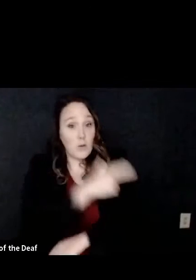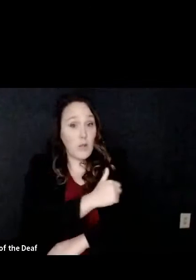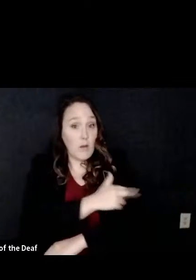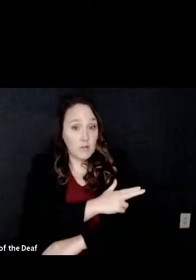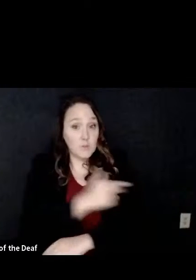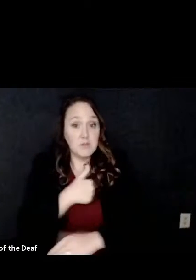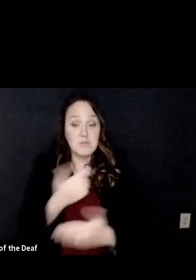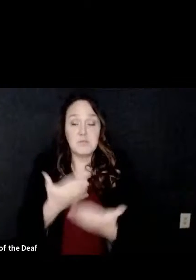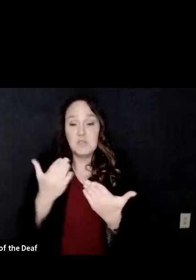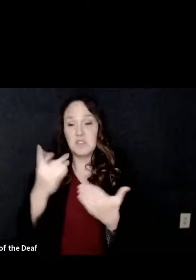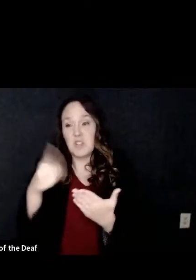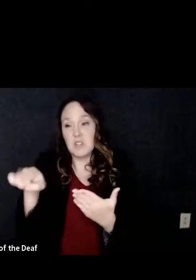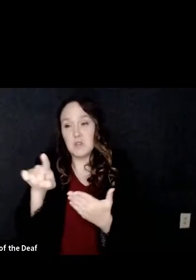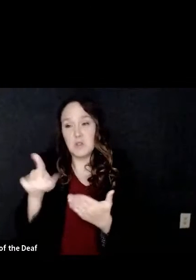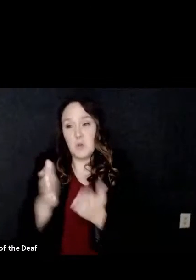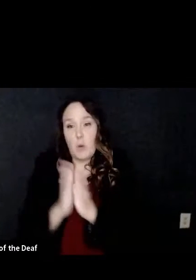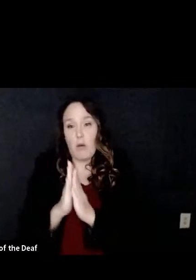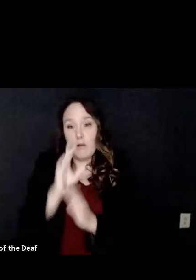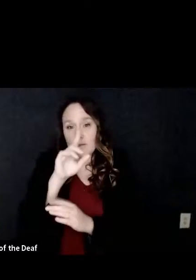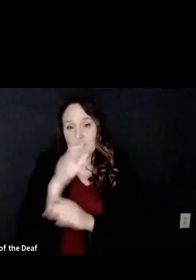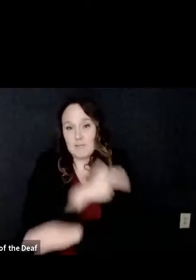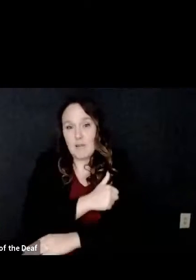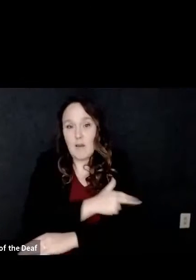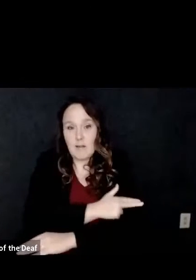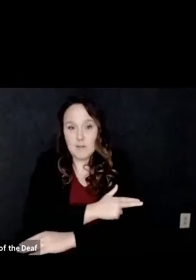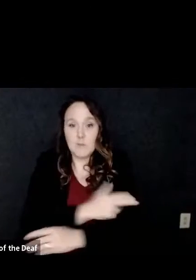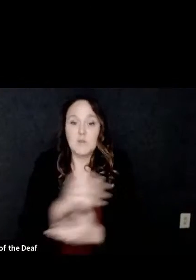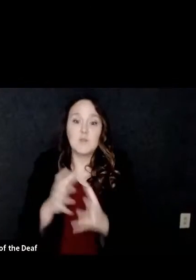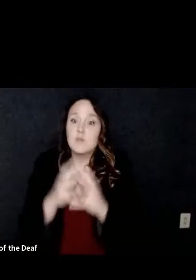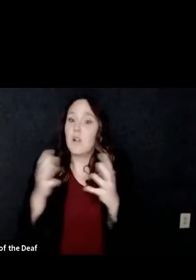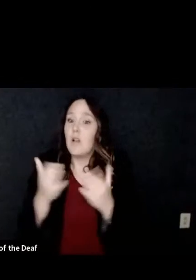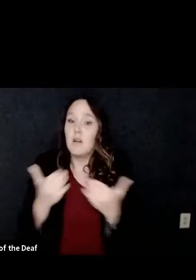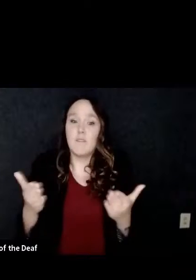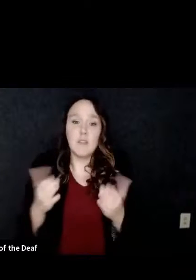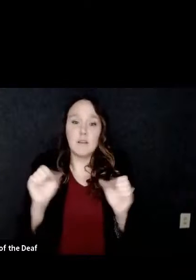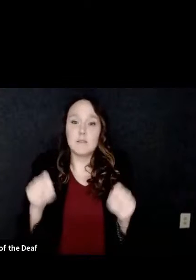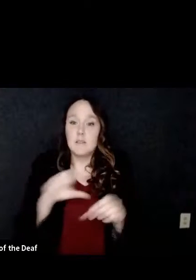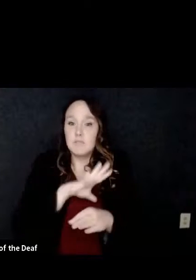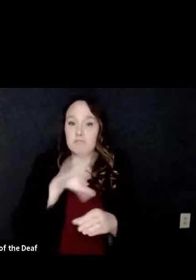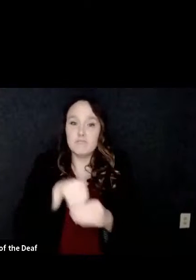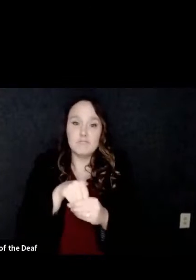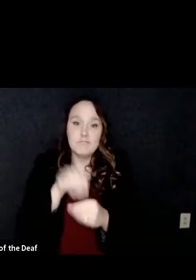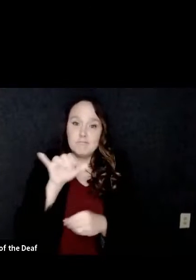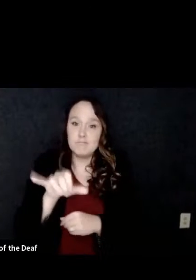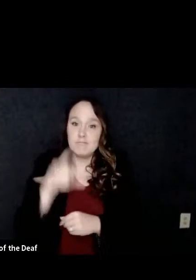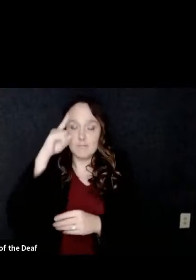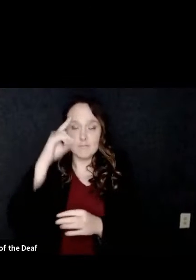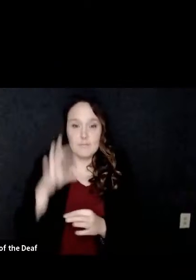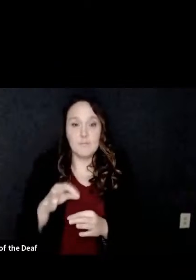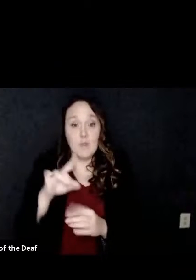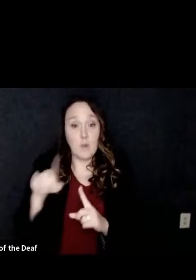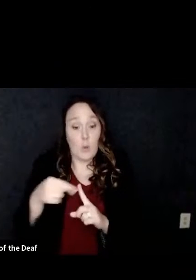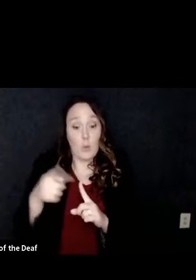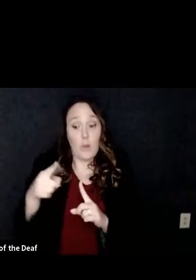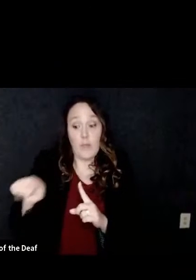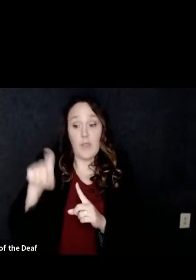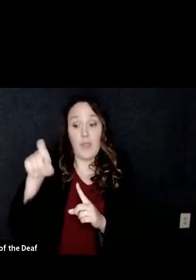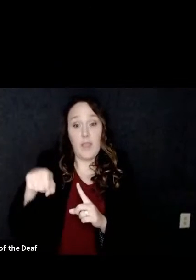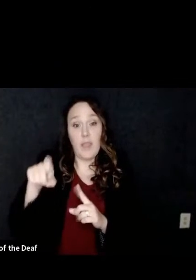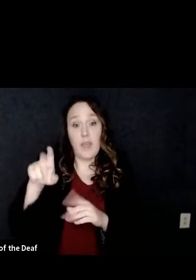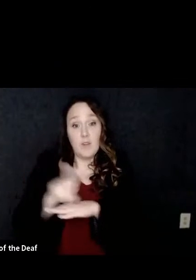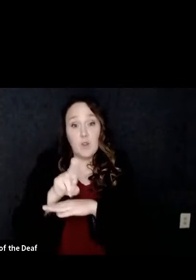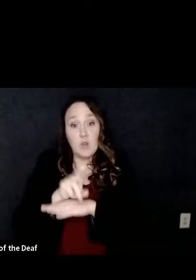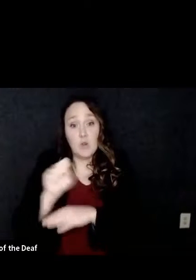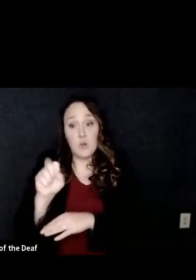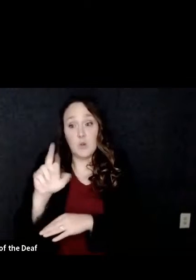you ask the hospitals that question, Bob. There's a lot of things that can come into play there on when they have to implement their surge